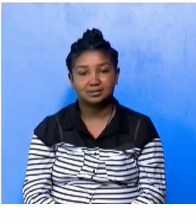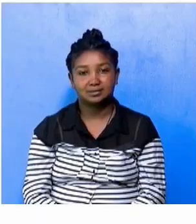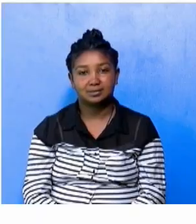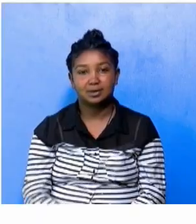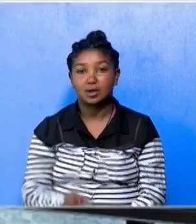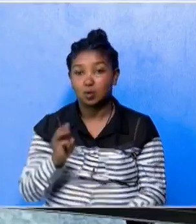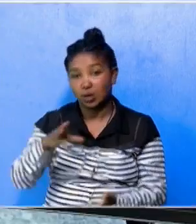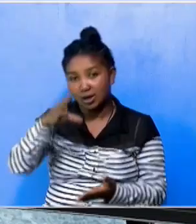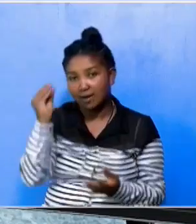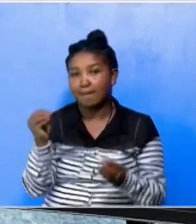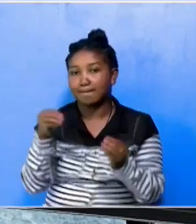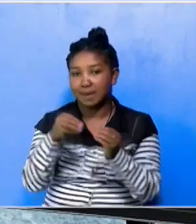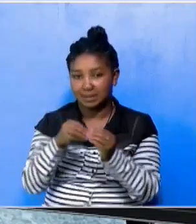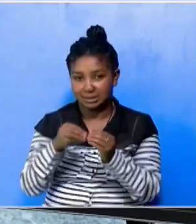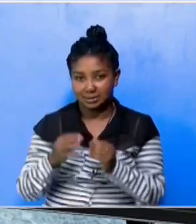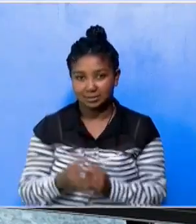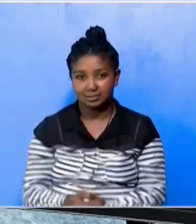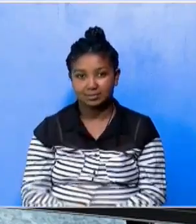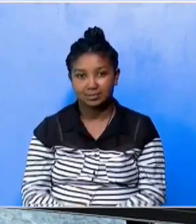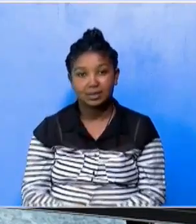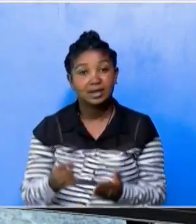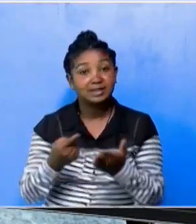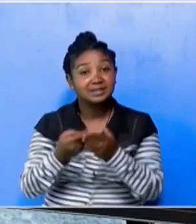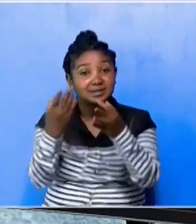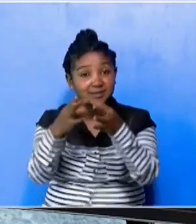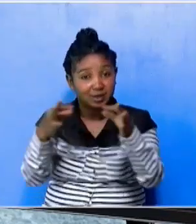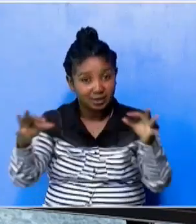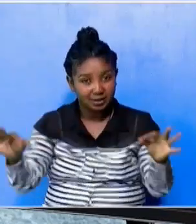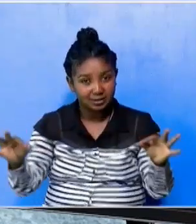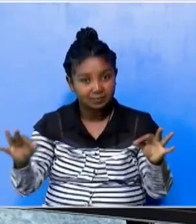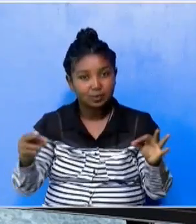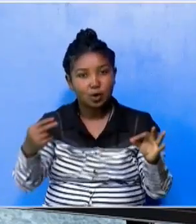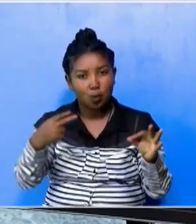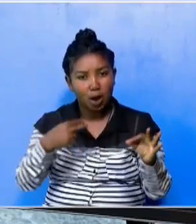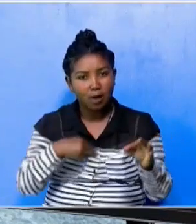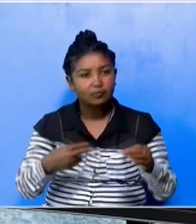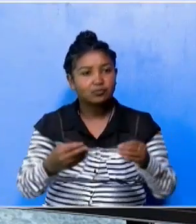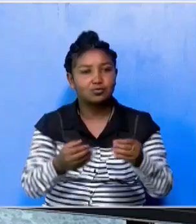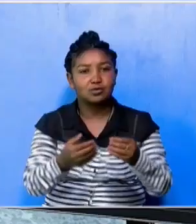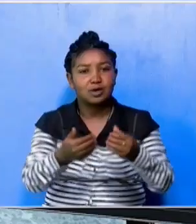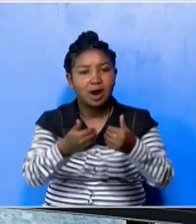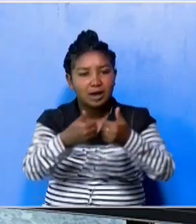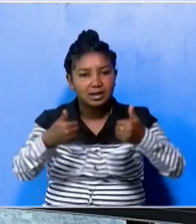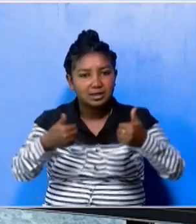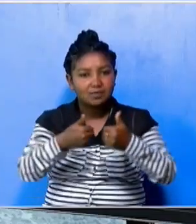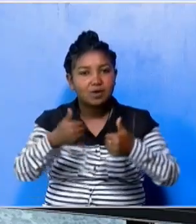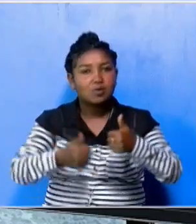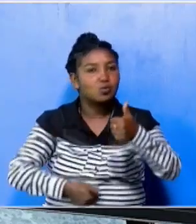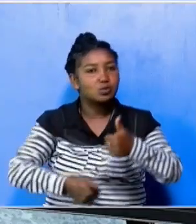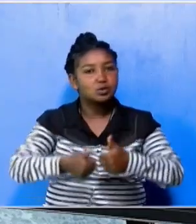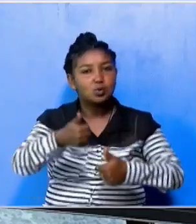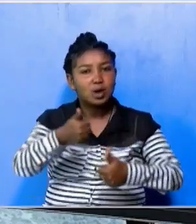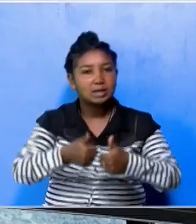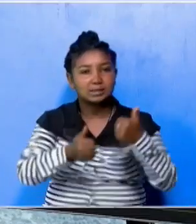We learn maths. In this sentence, we have to identify which one